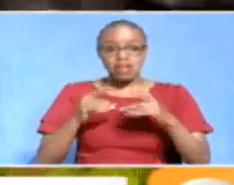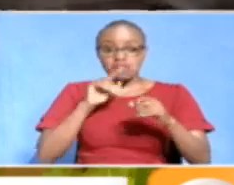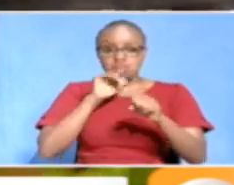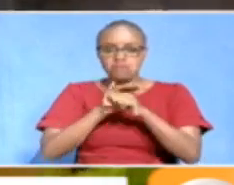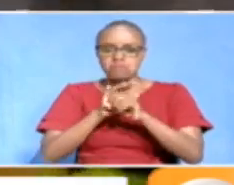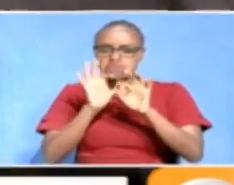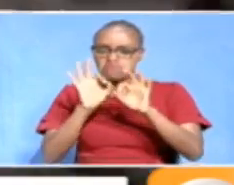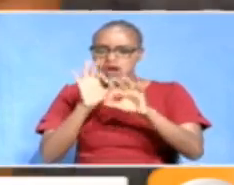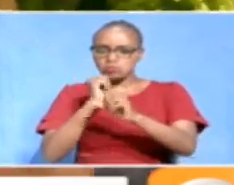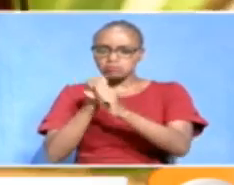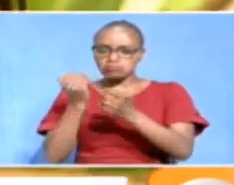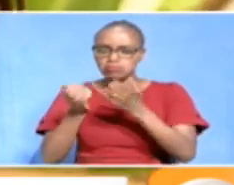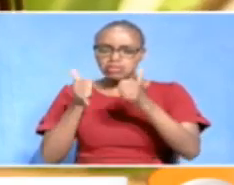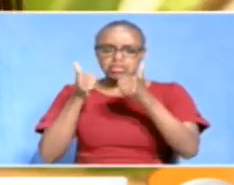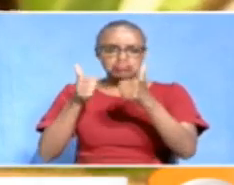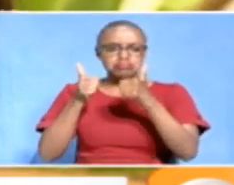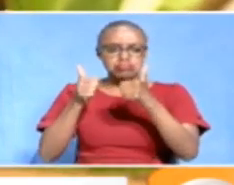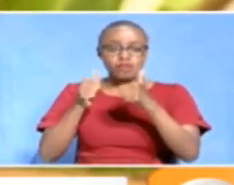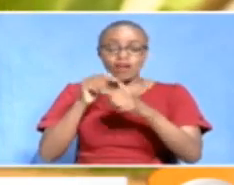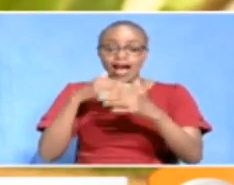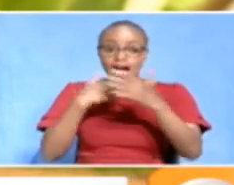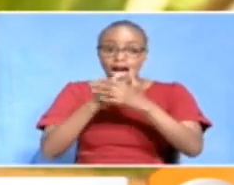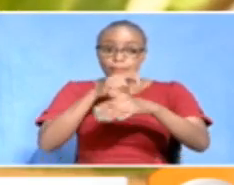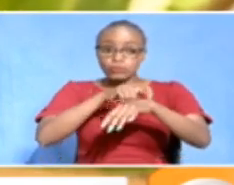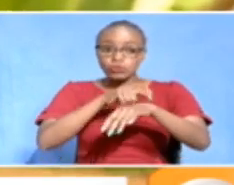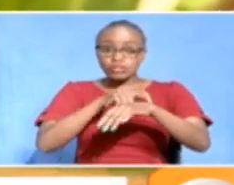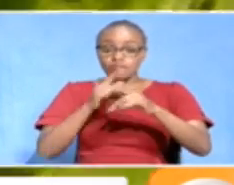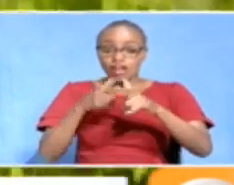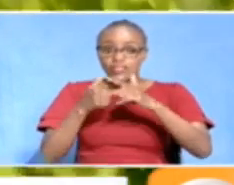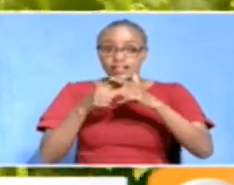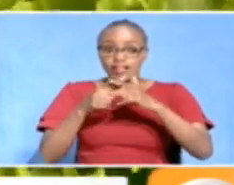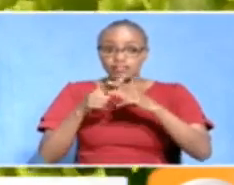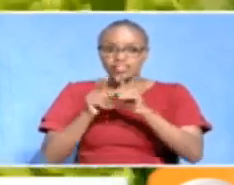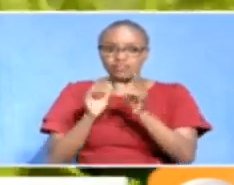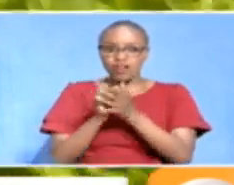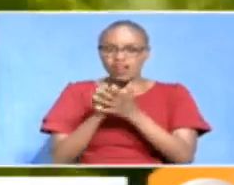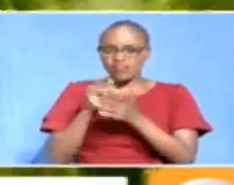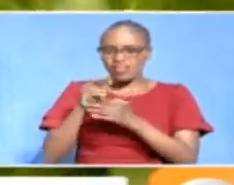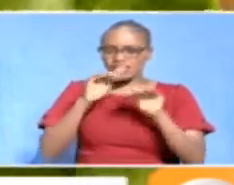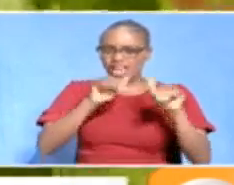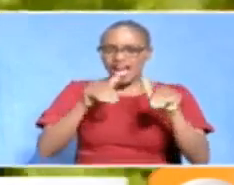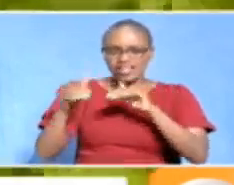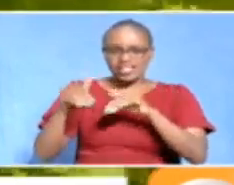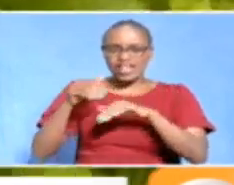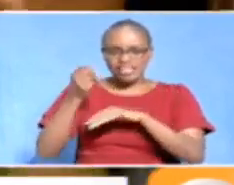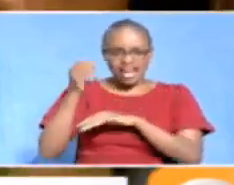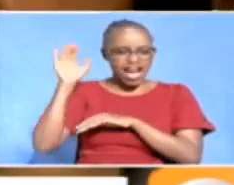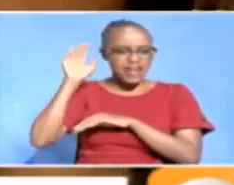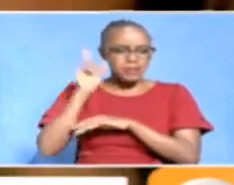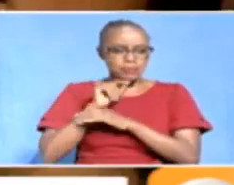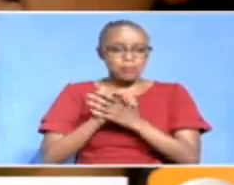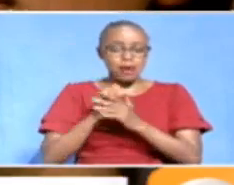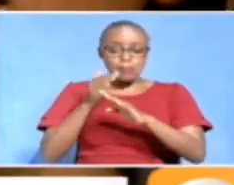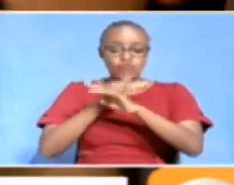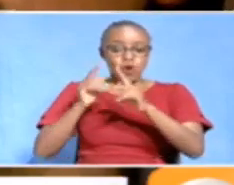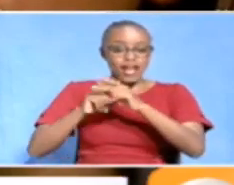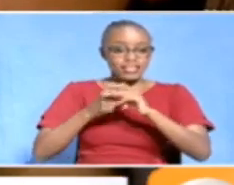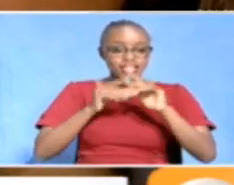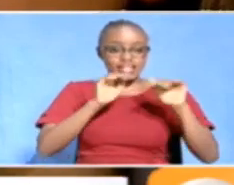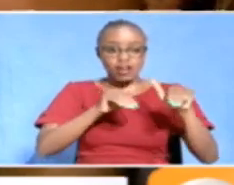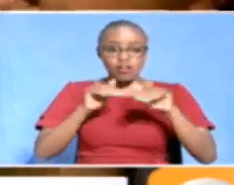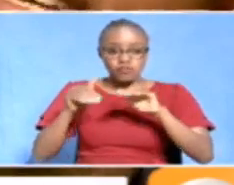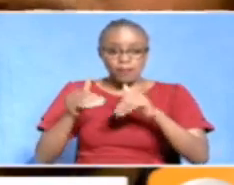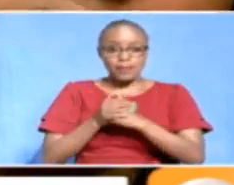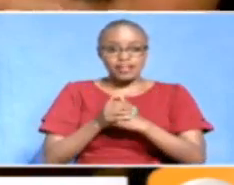promising trade for her. That was until she stumbled upon hydroponics agriculture. Before I started farming, I